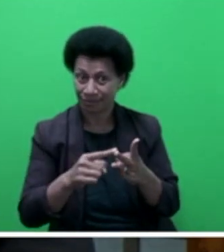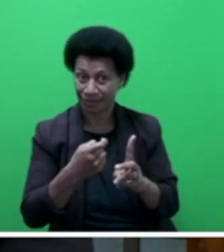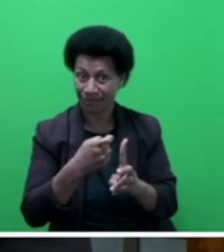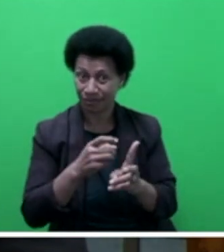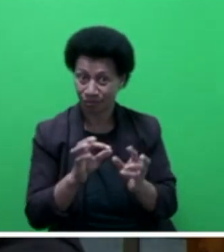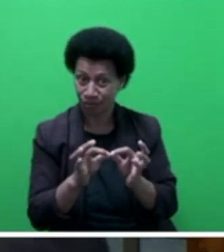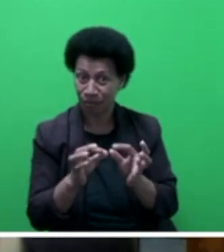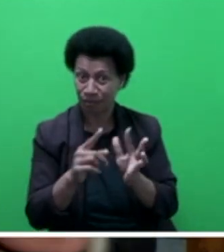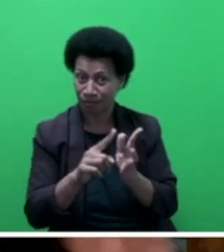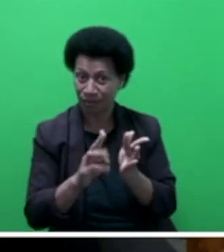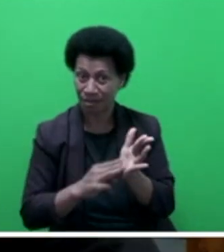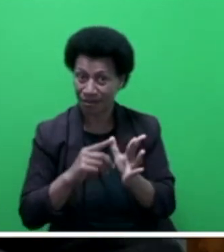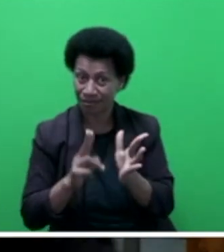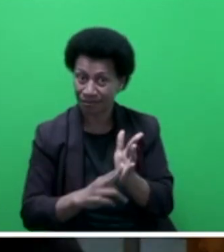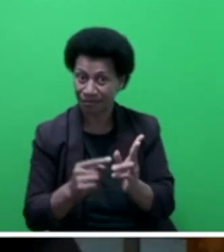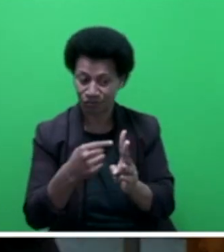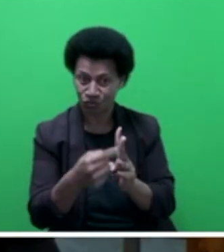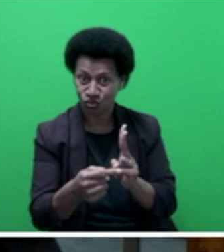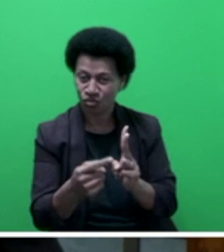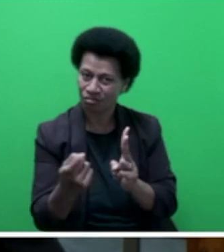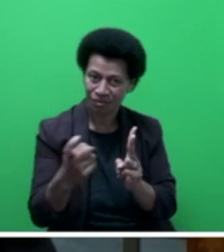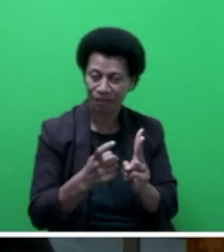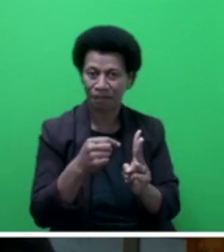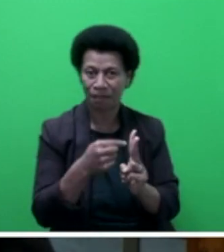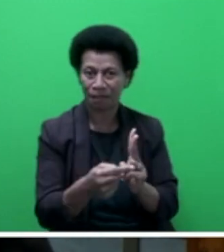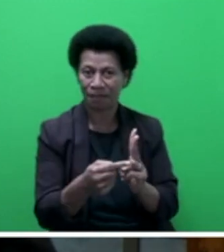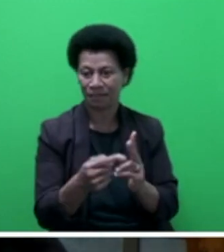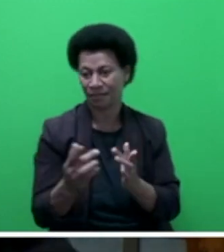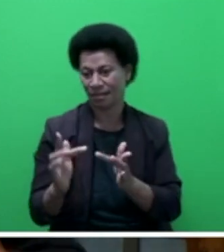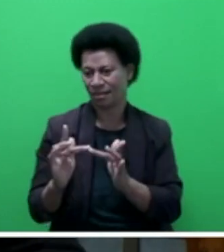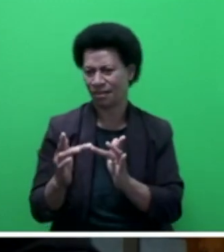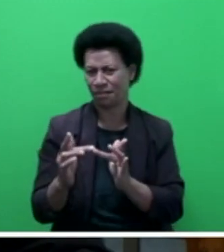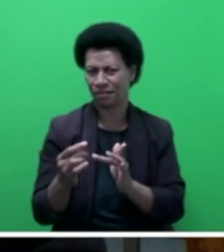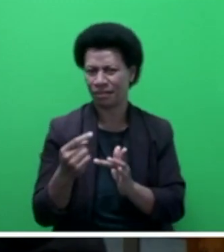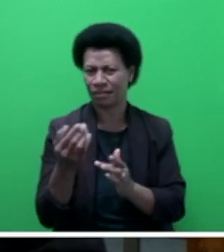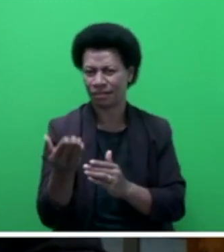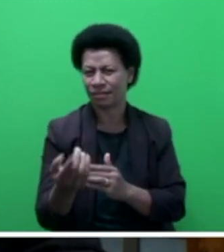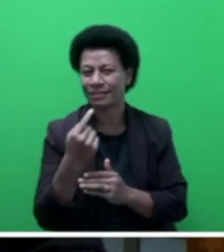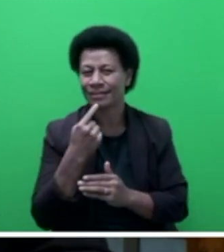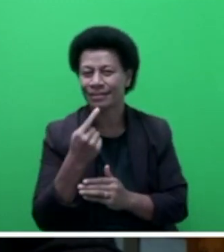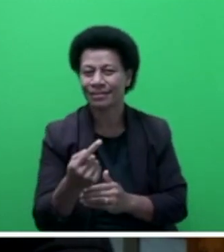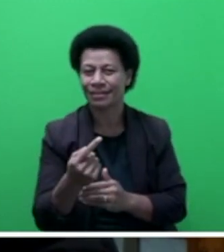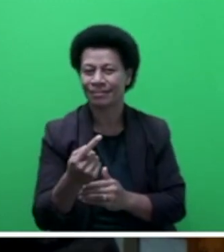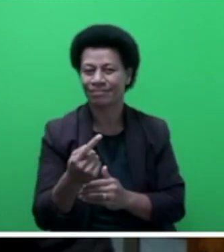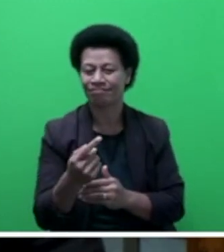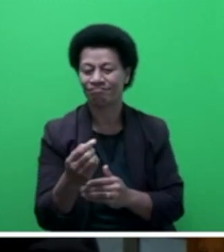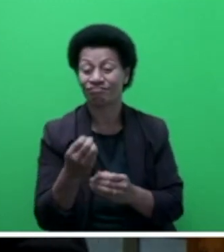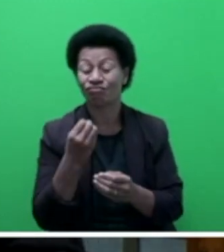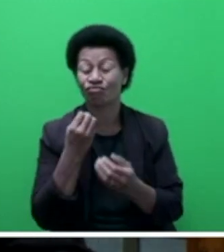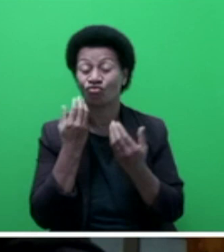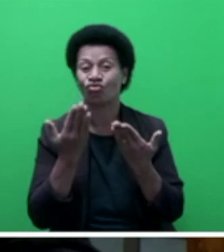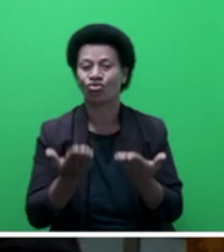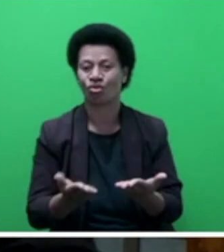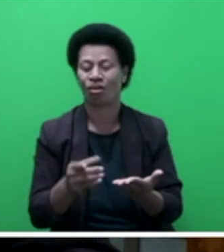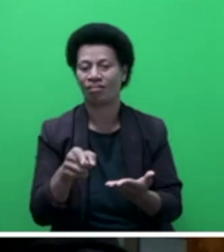Biman Prasad turned up on the day. But that email, Honorable Speaker, also speaks volumes about the